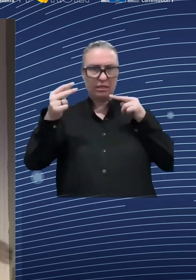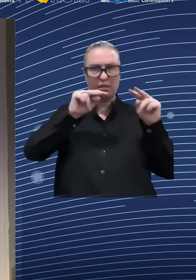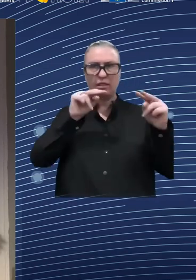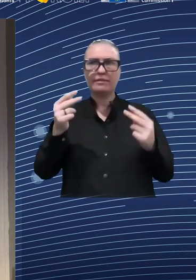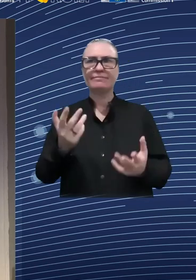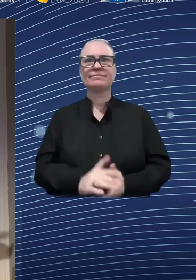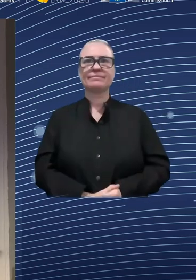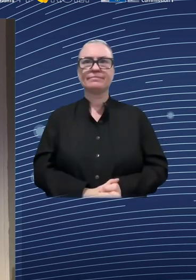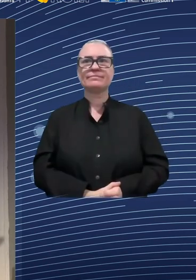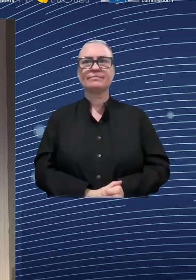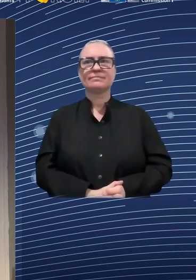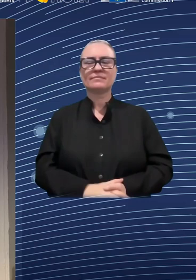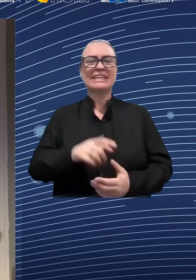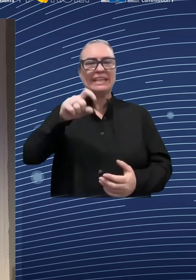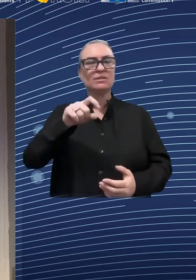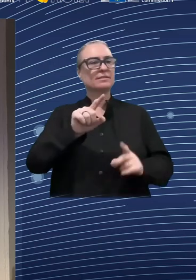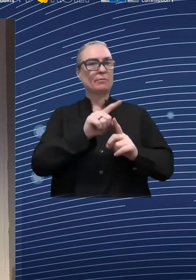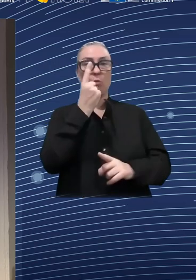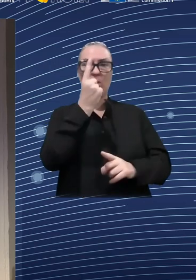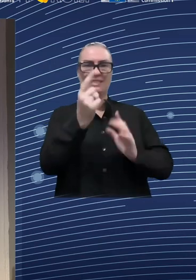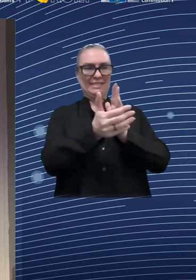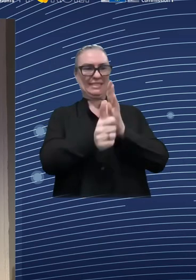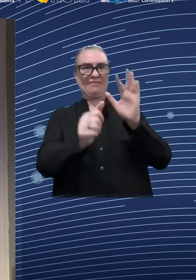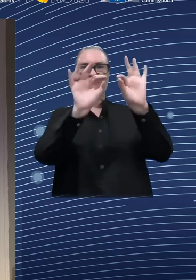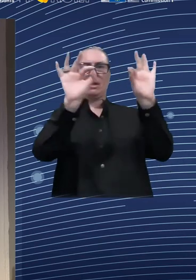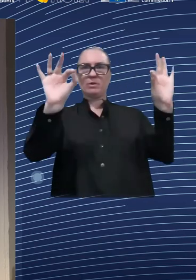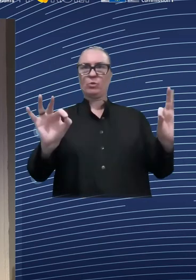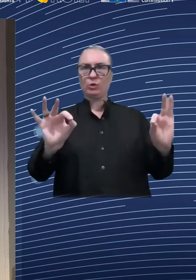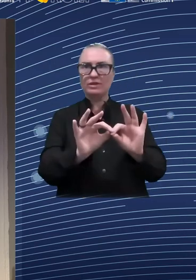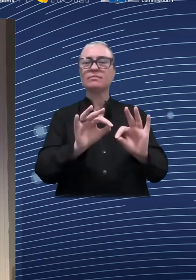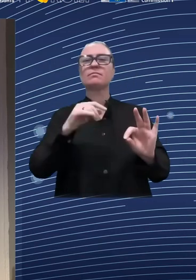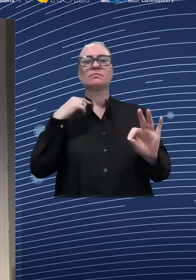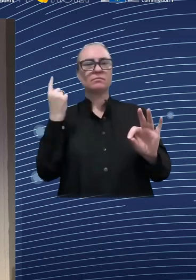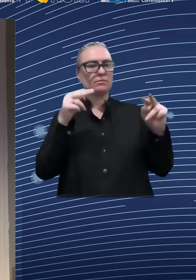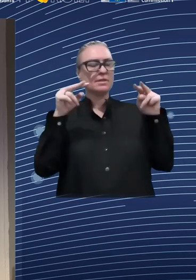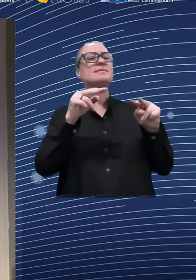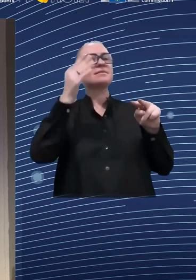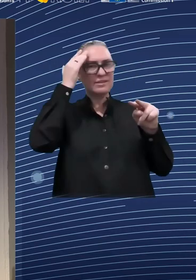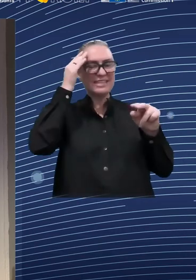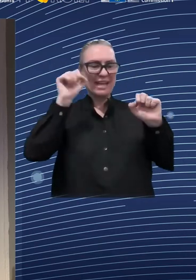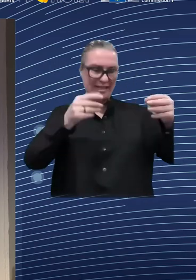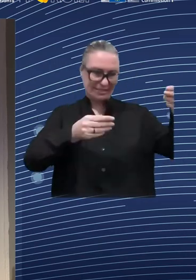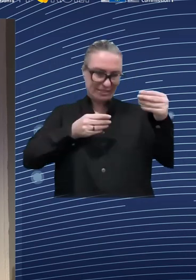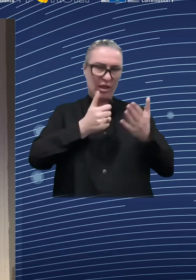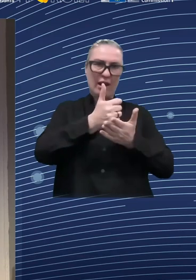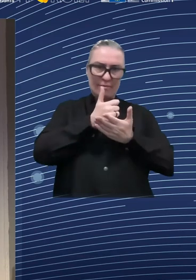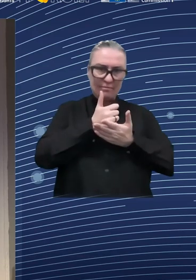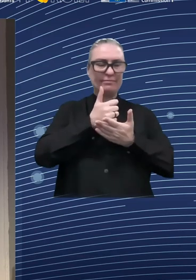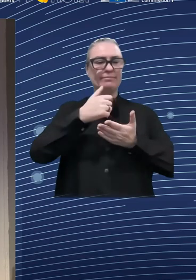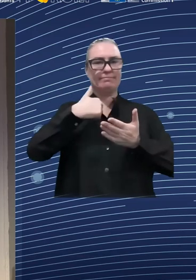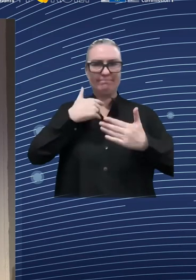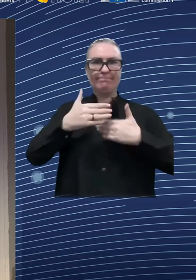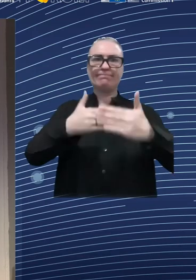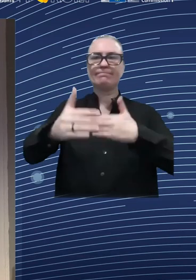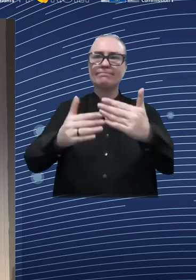all of them. I mean, we all work with them, but then you need to start talking to each other and relate everything, and I think that we need